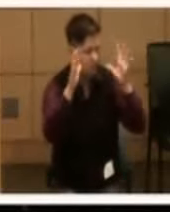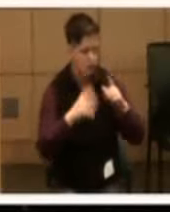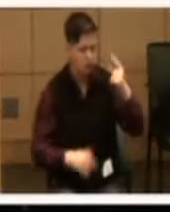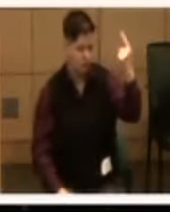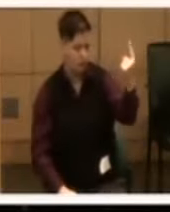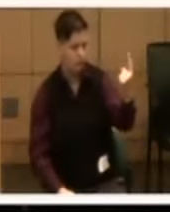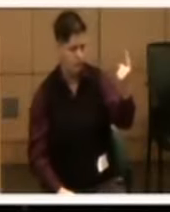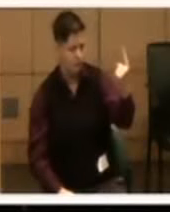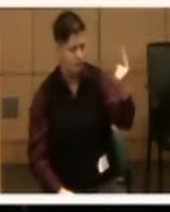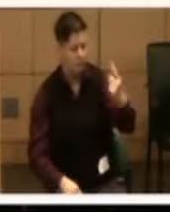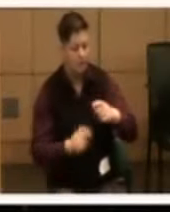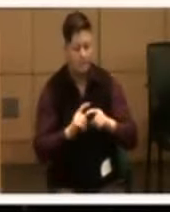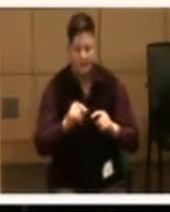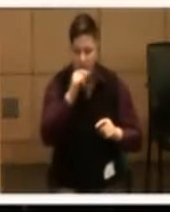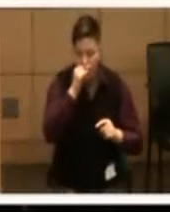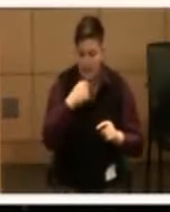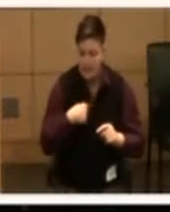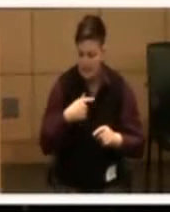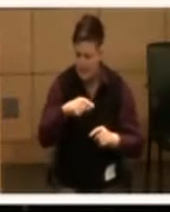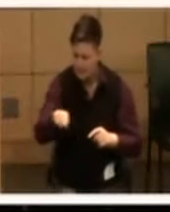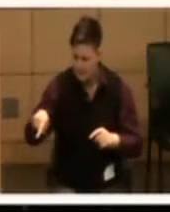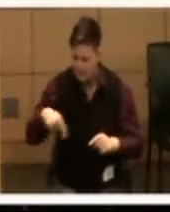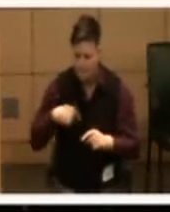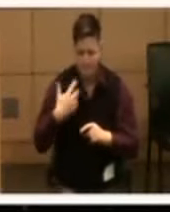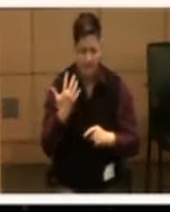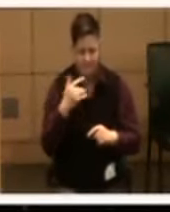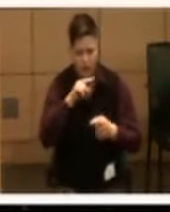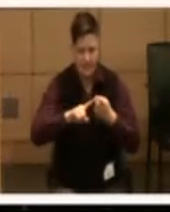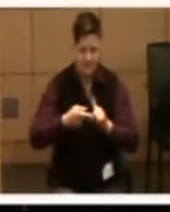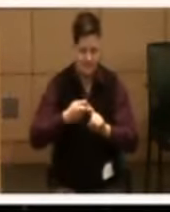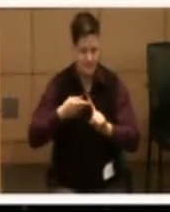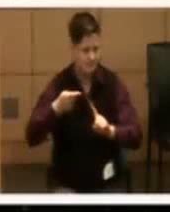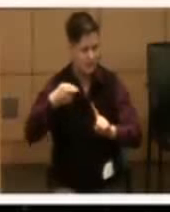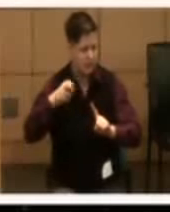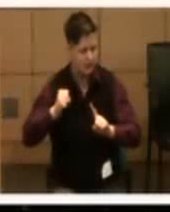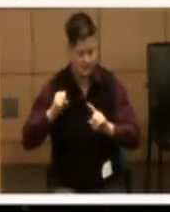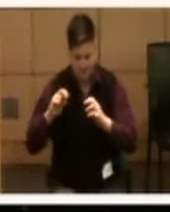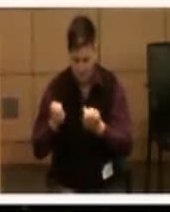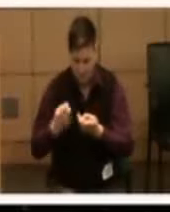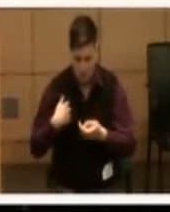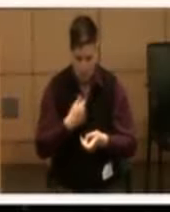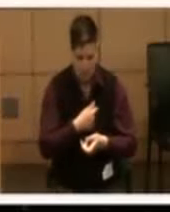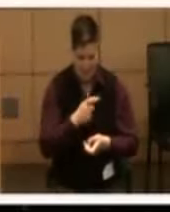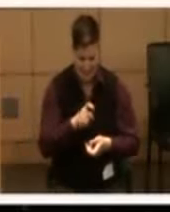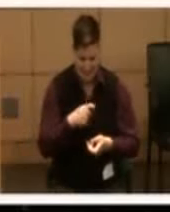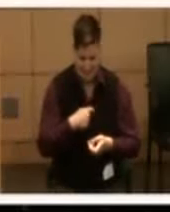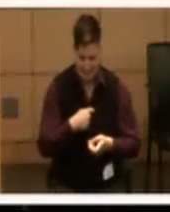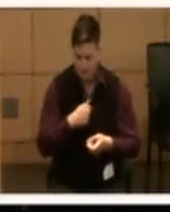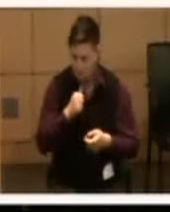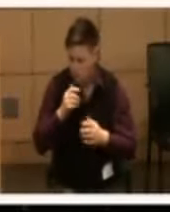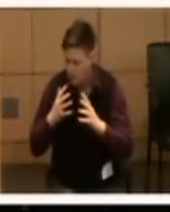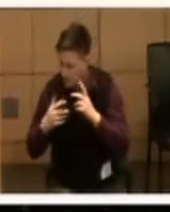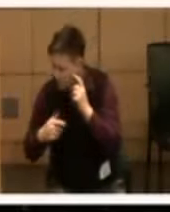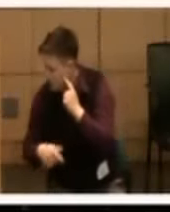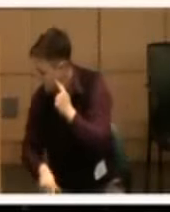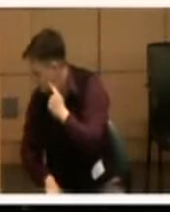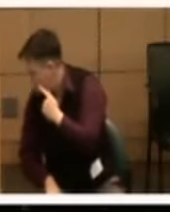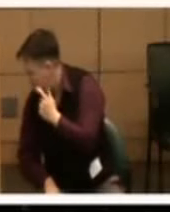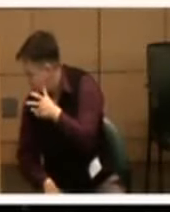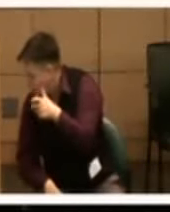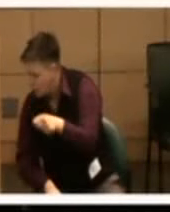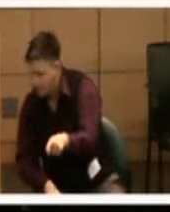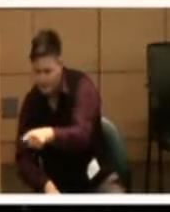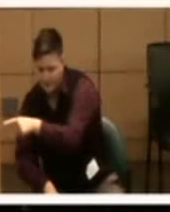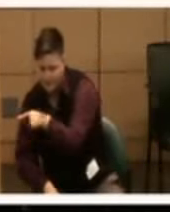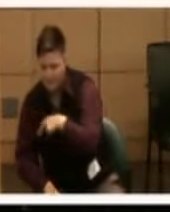with 5 peers, we need for him or her to hear peers as well. So, yeah, And I think